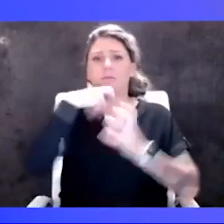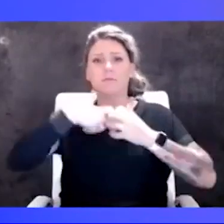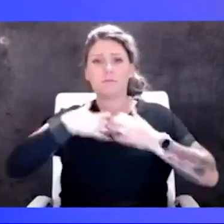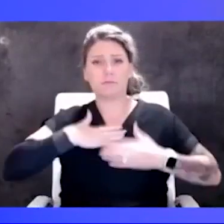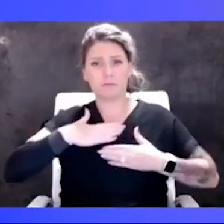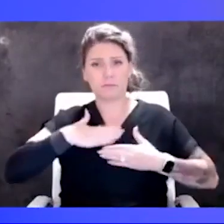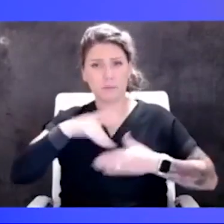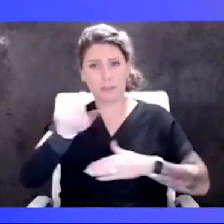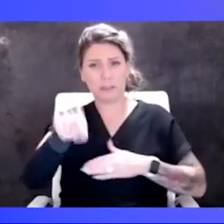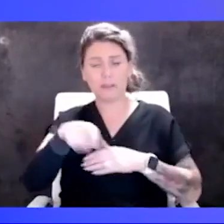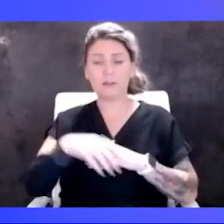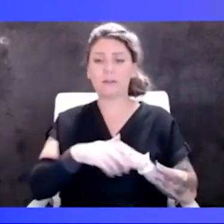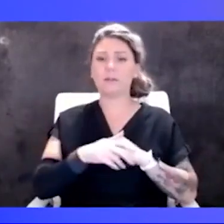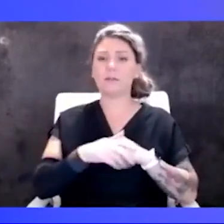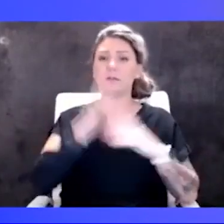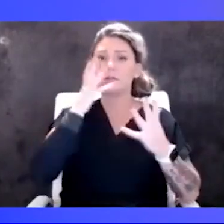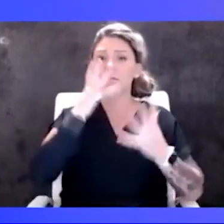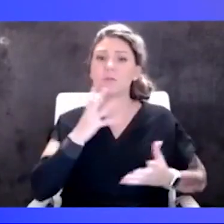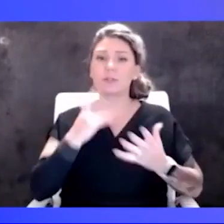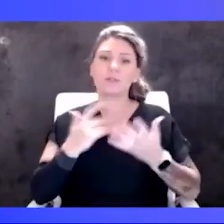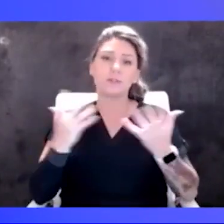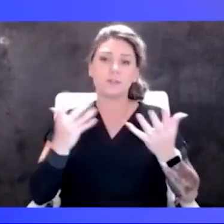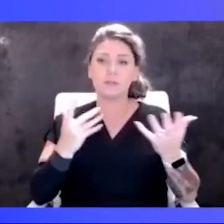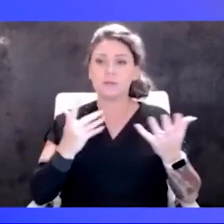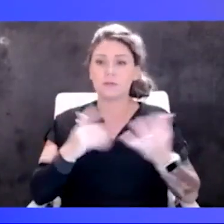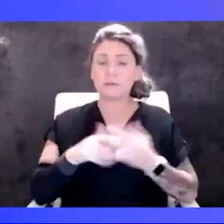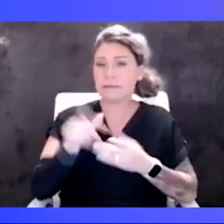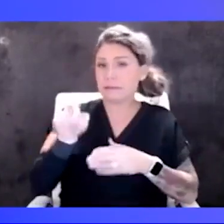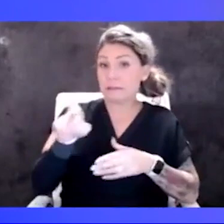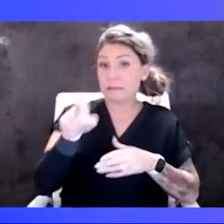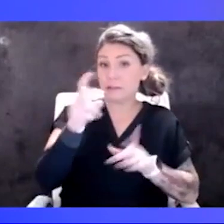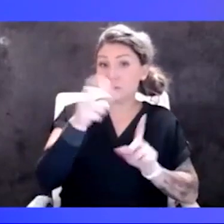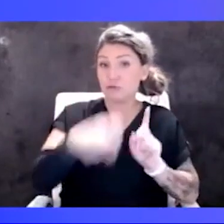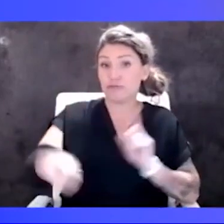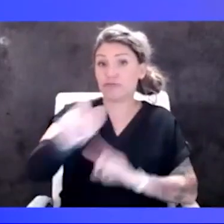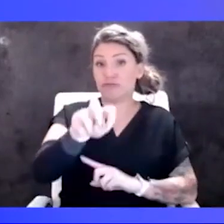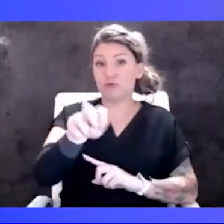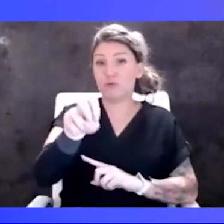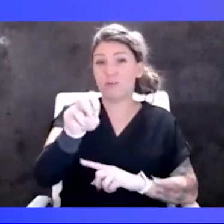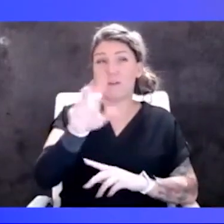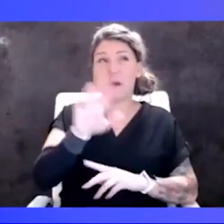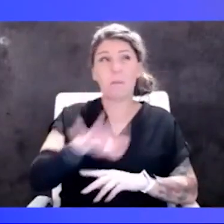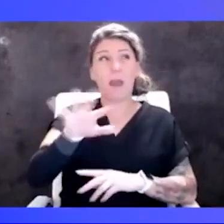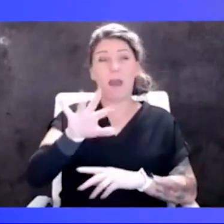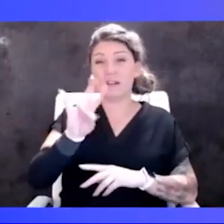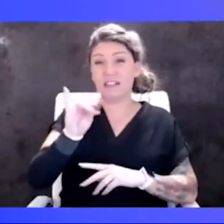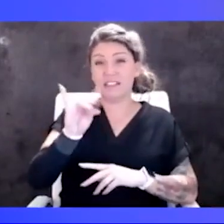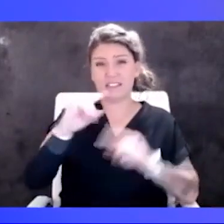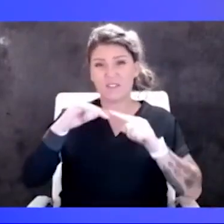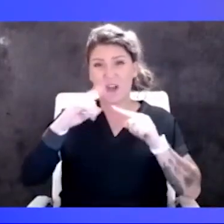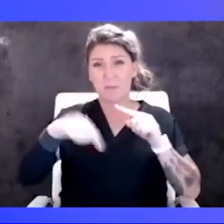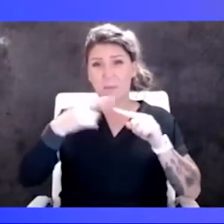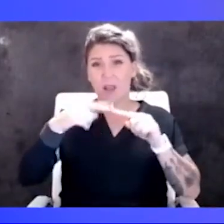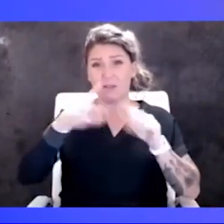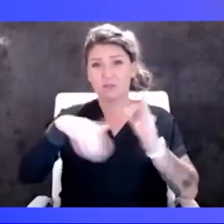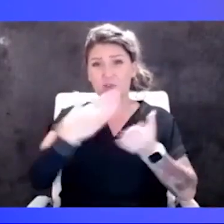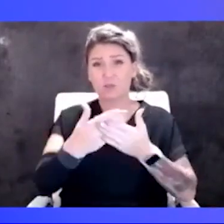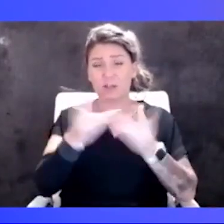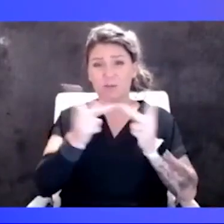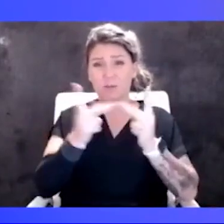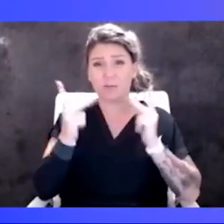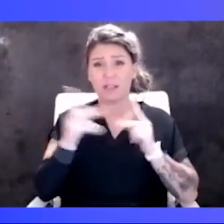And unfortunately, needed to travel about 70 miles to get to a place to then get on a